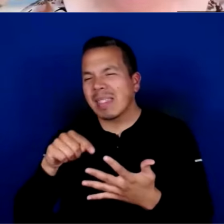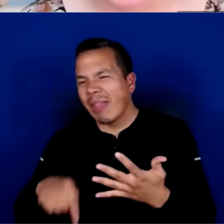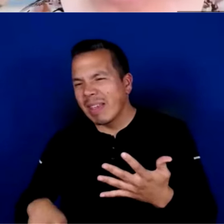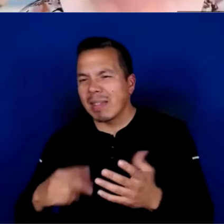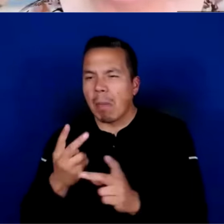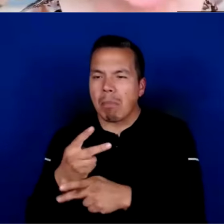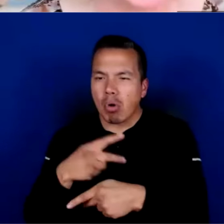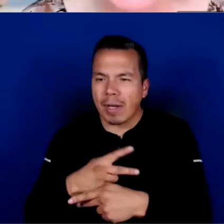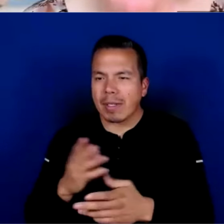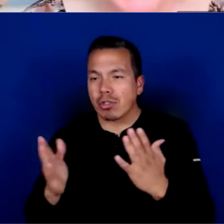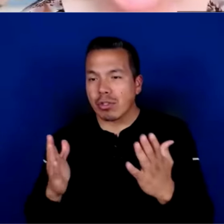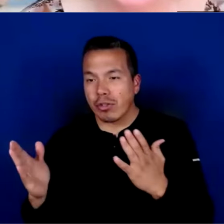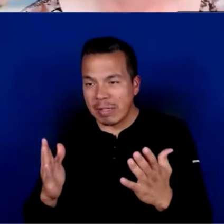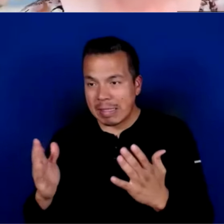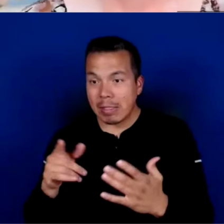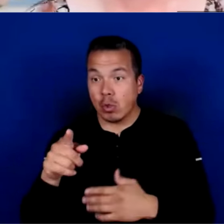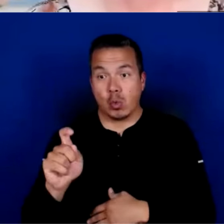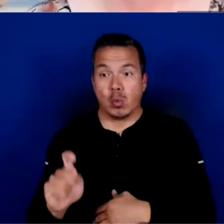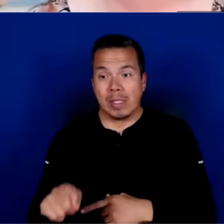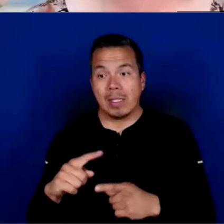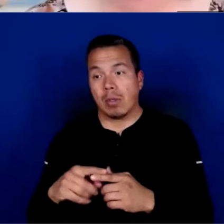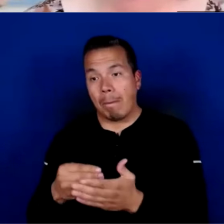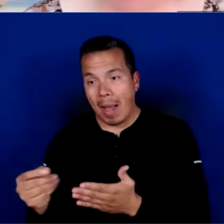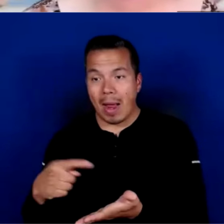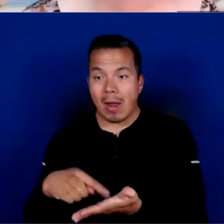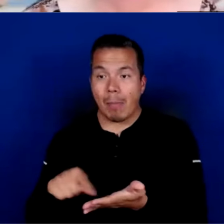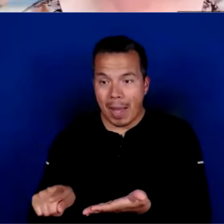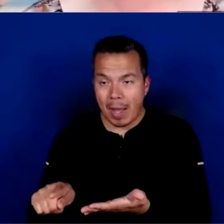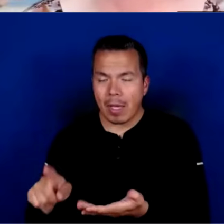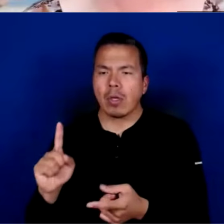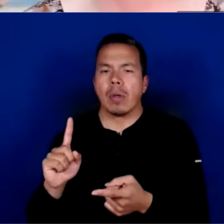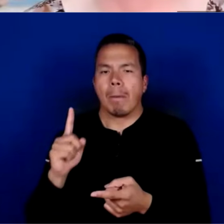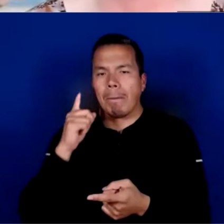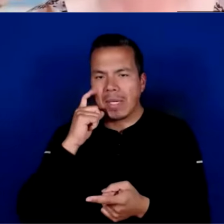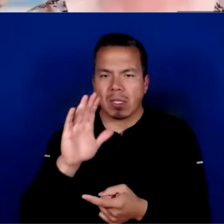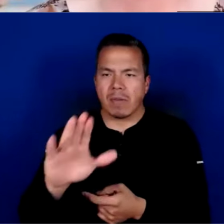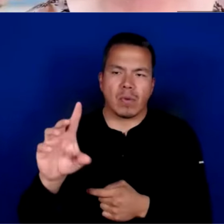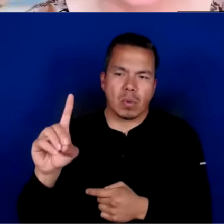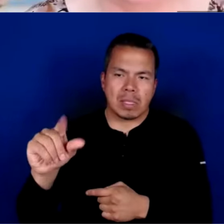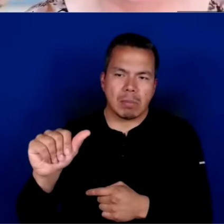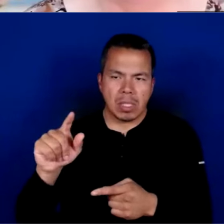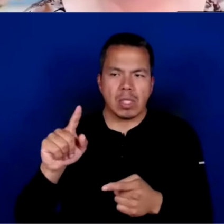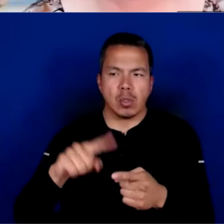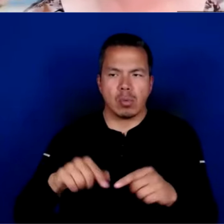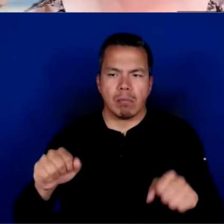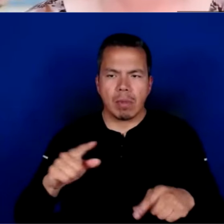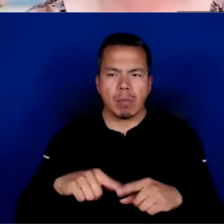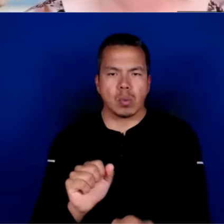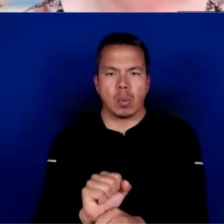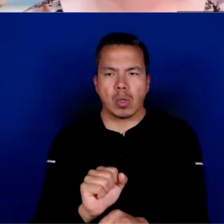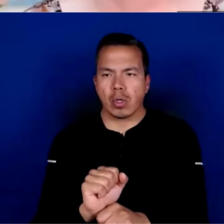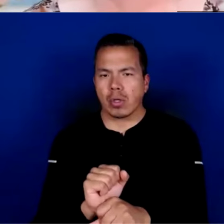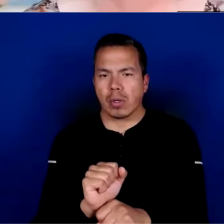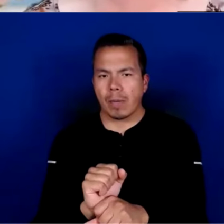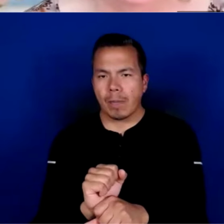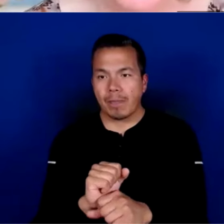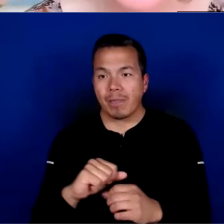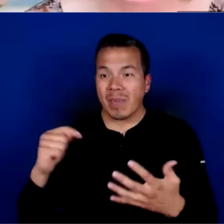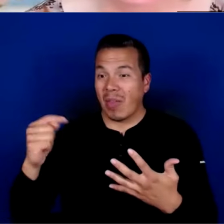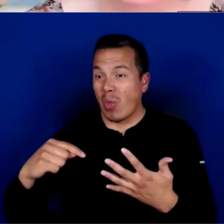be reimbursed by anybody. And you need these goods and services to be able to work. And you need